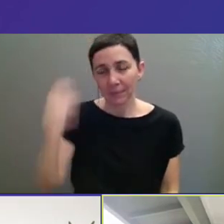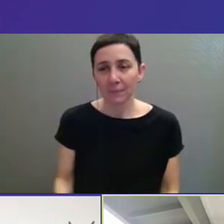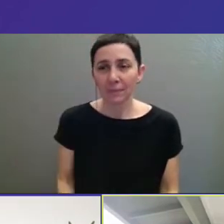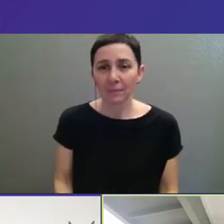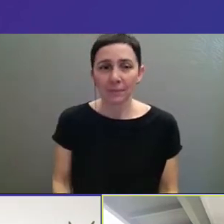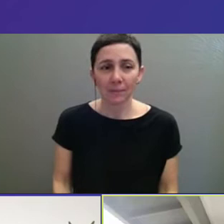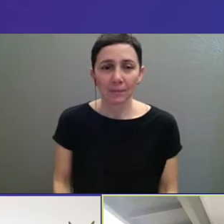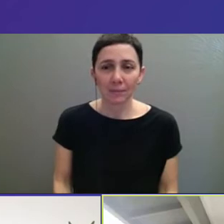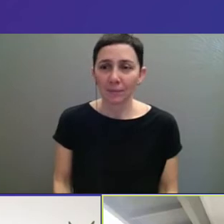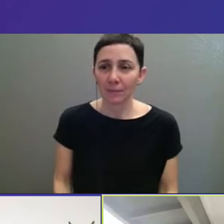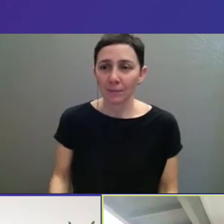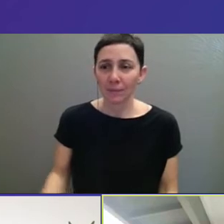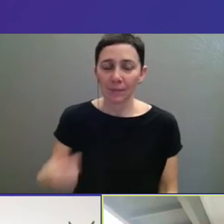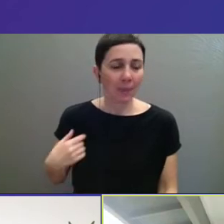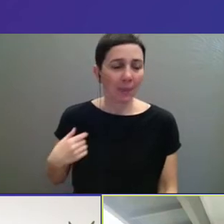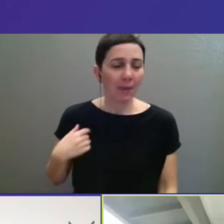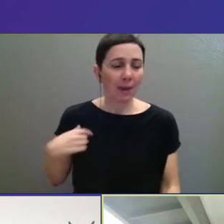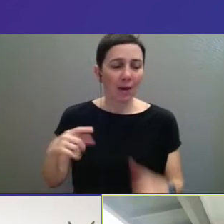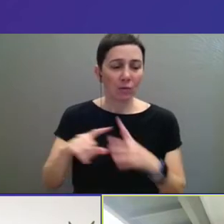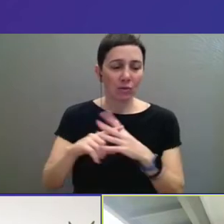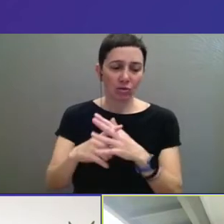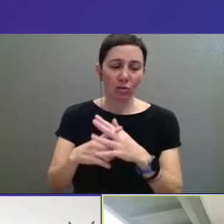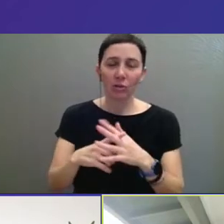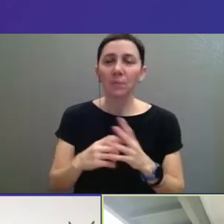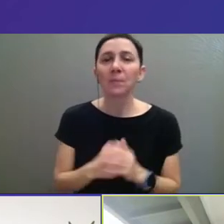Can start us off.